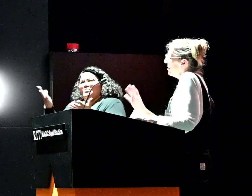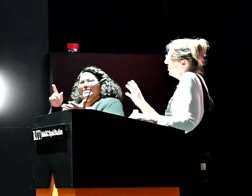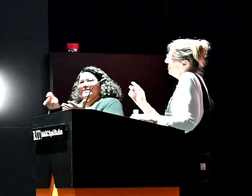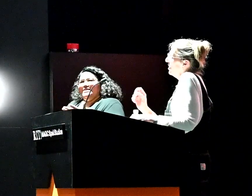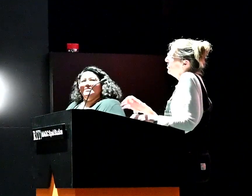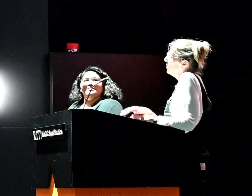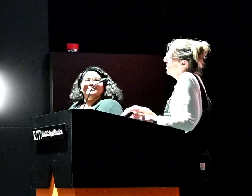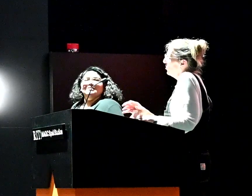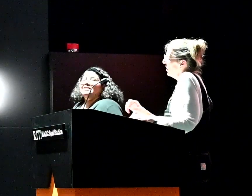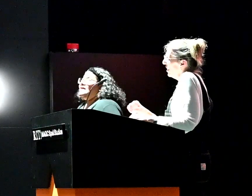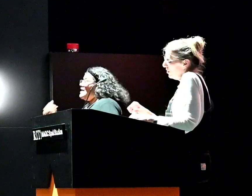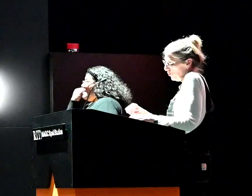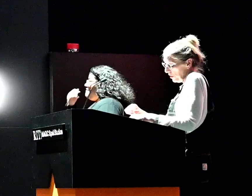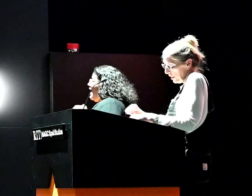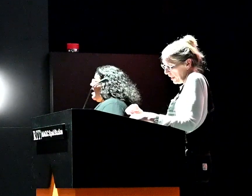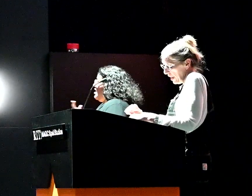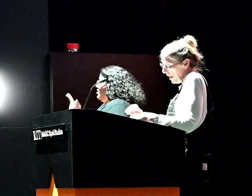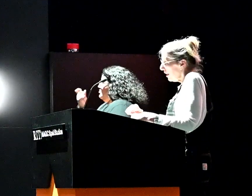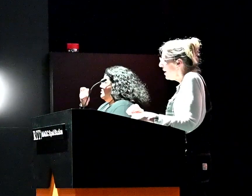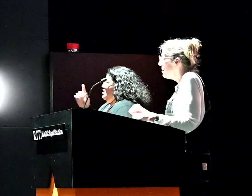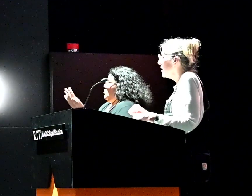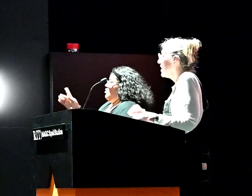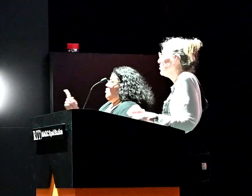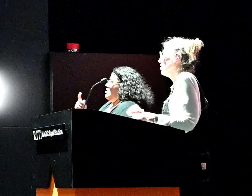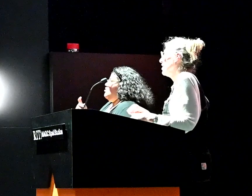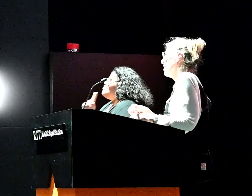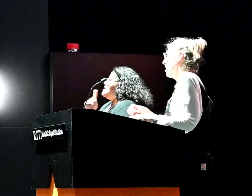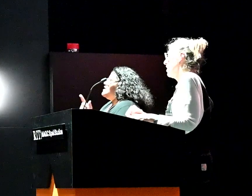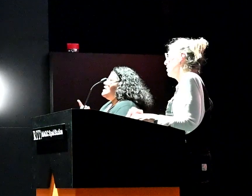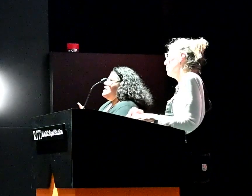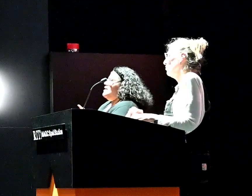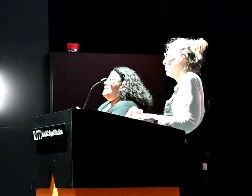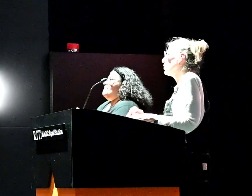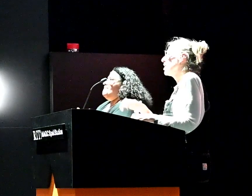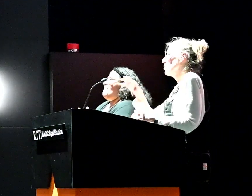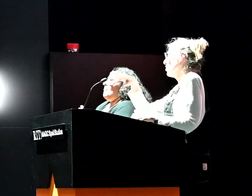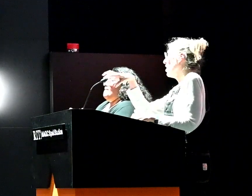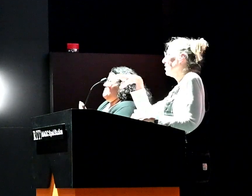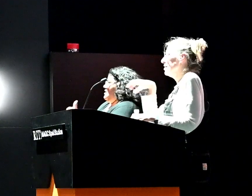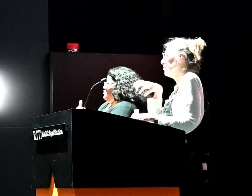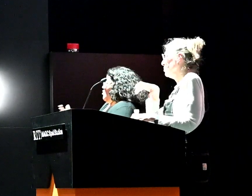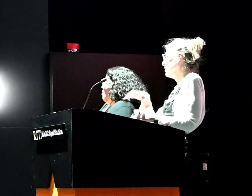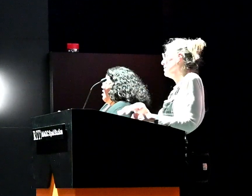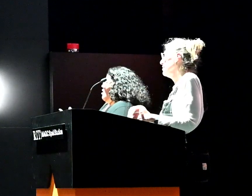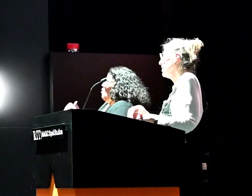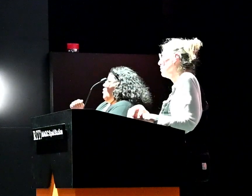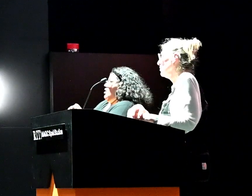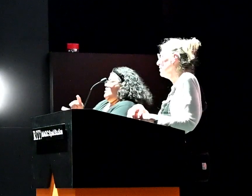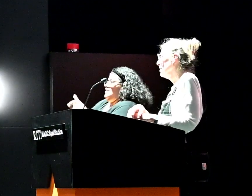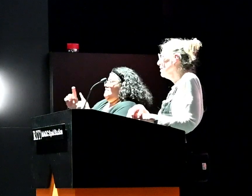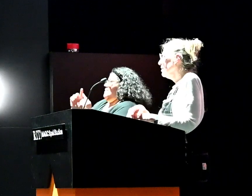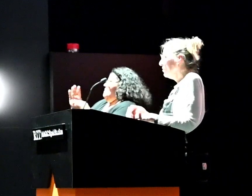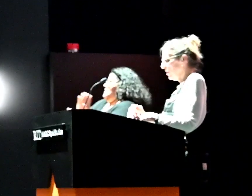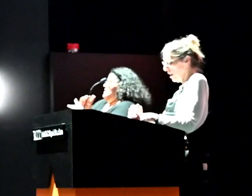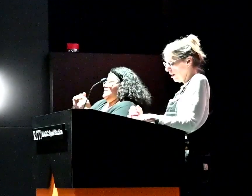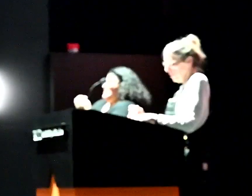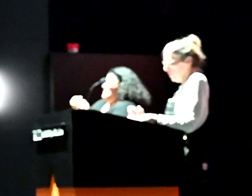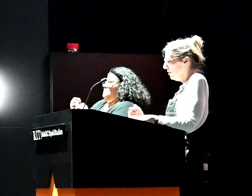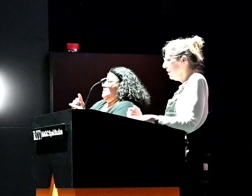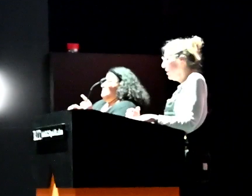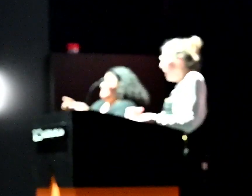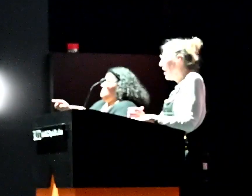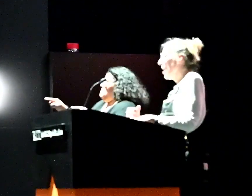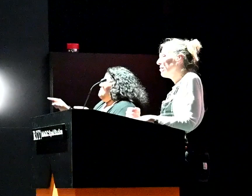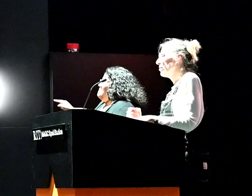If I understand your question, it's really a combination of working with all the different business teams.